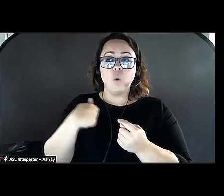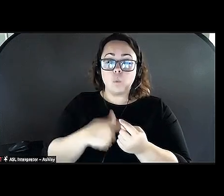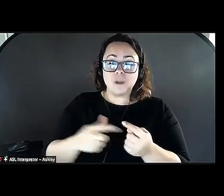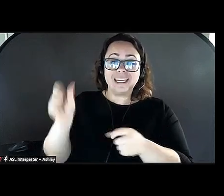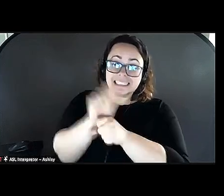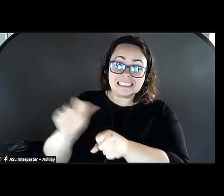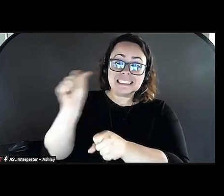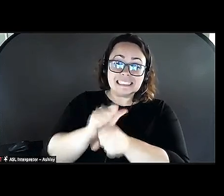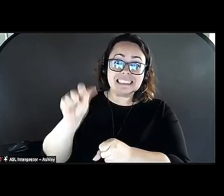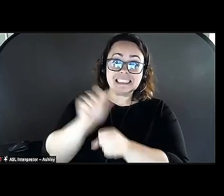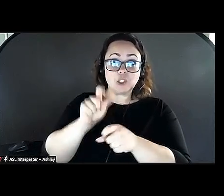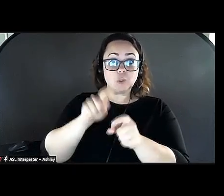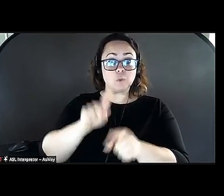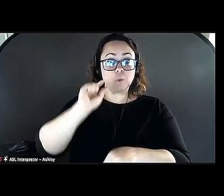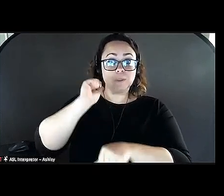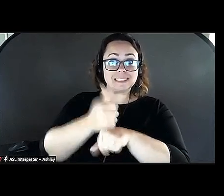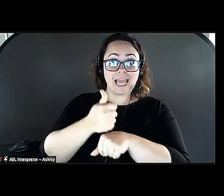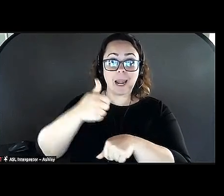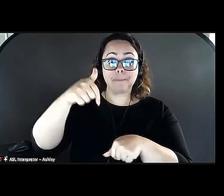together this